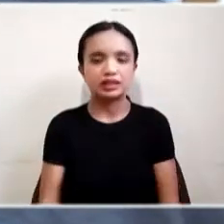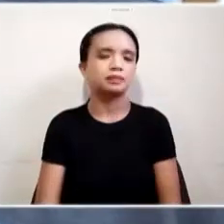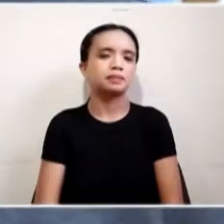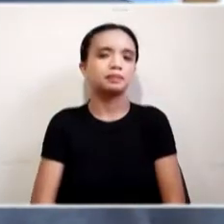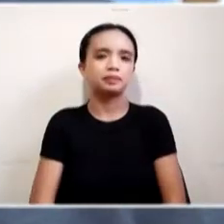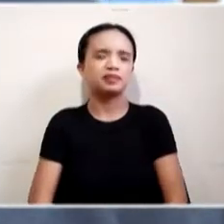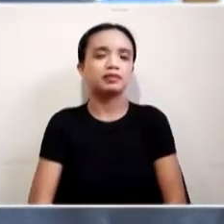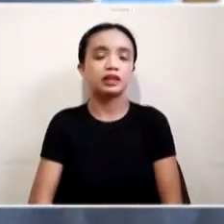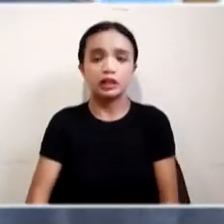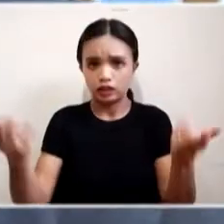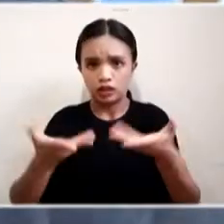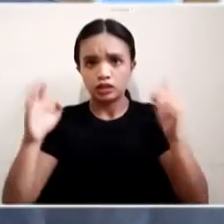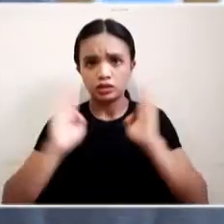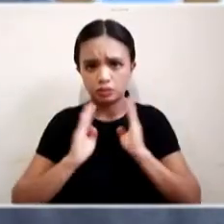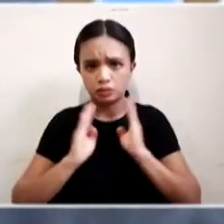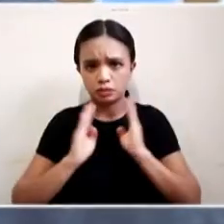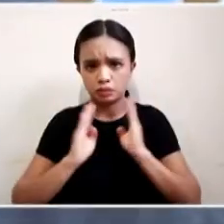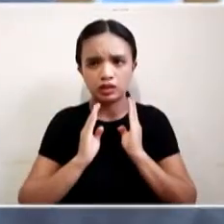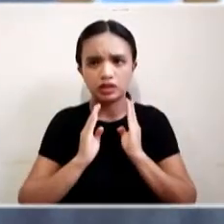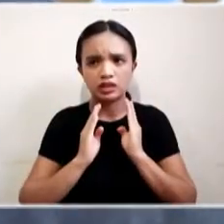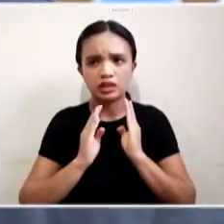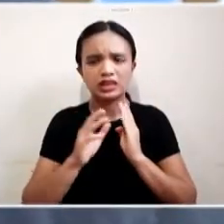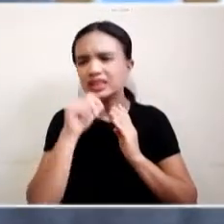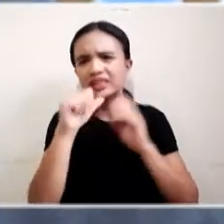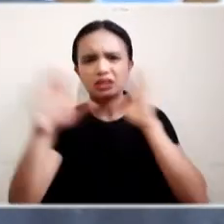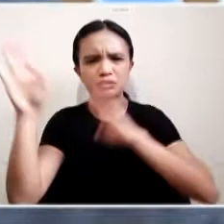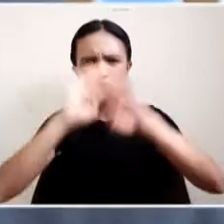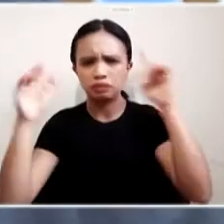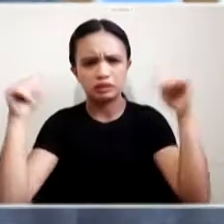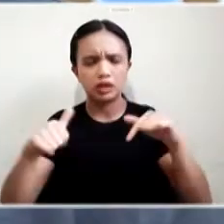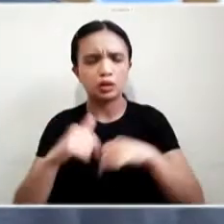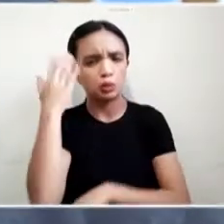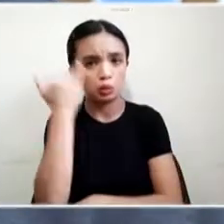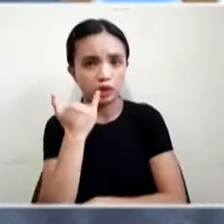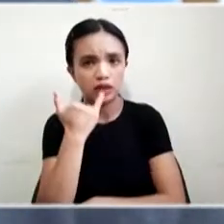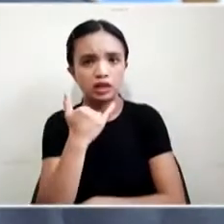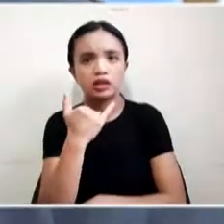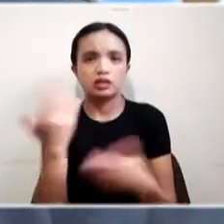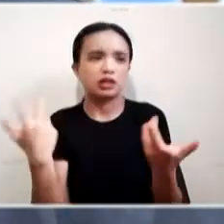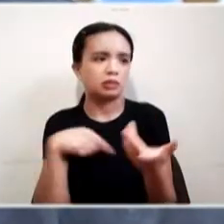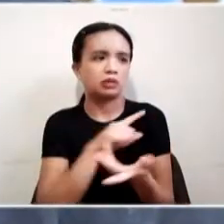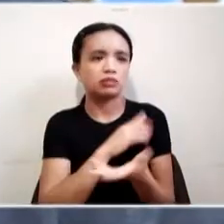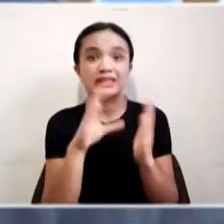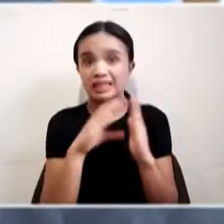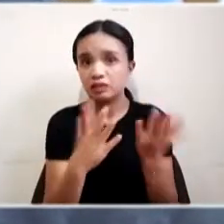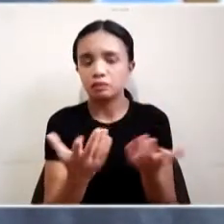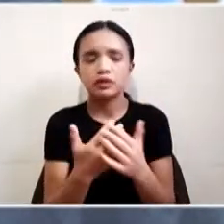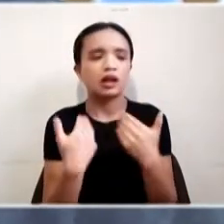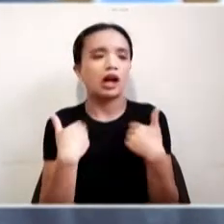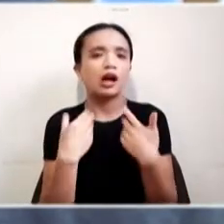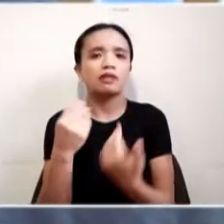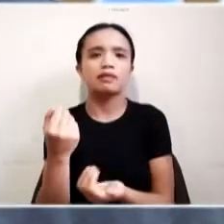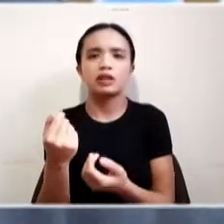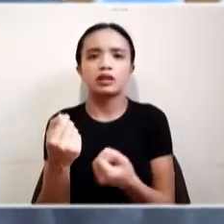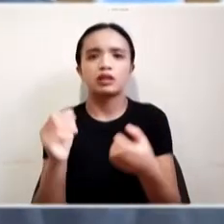City quite hindi man problema dito kasi we are in the urban area. Maraming may telco. Then